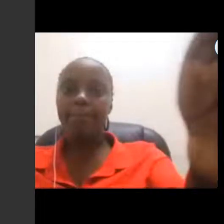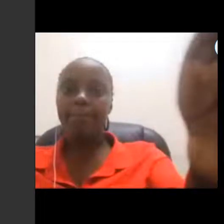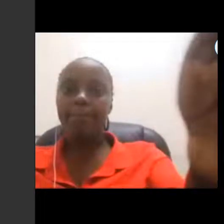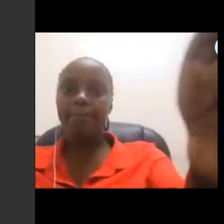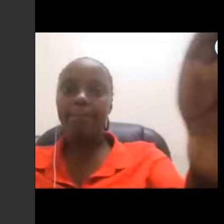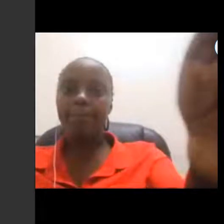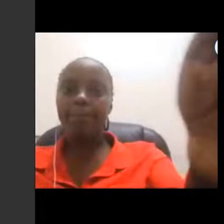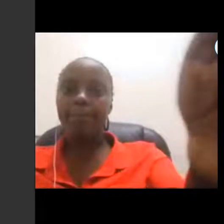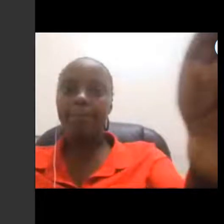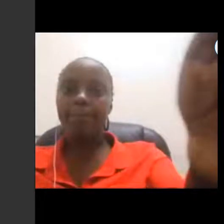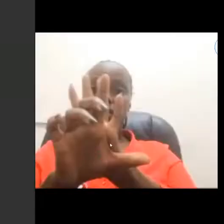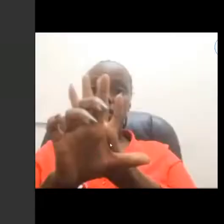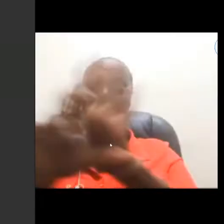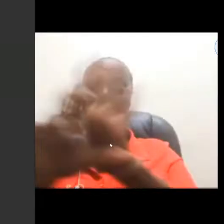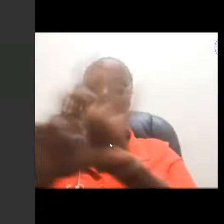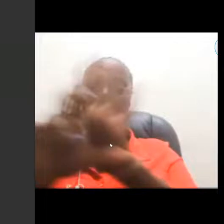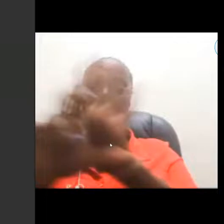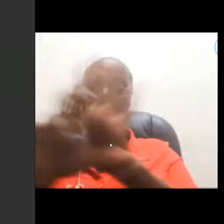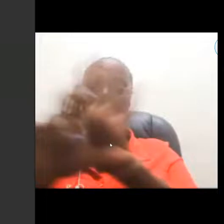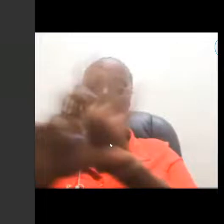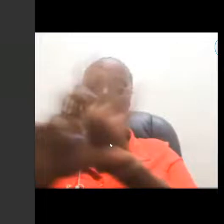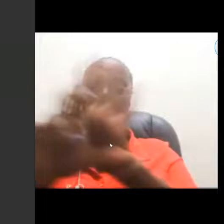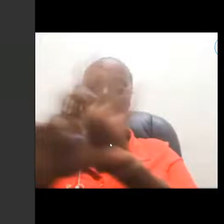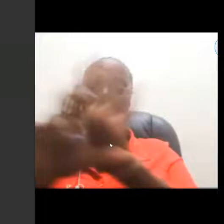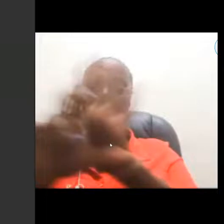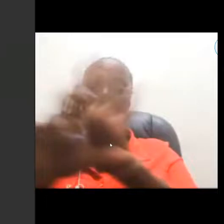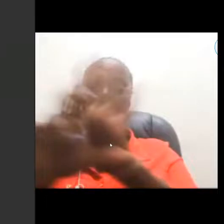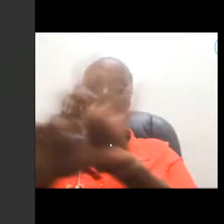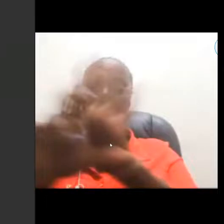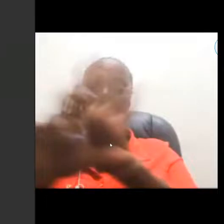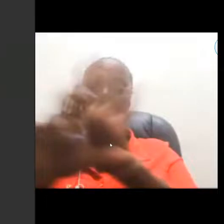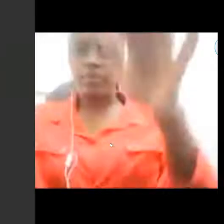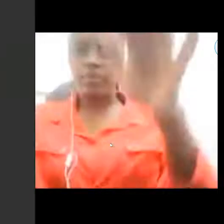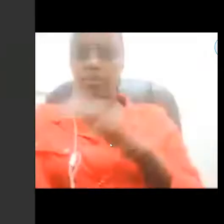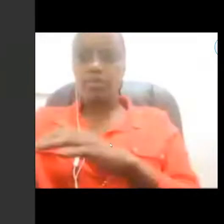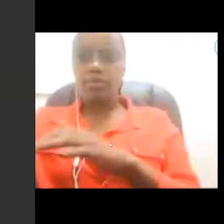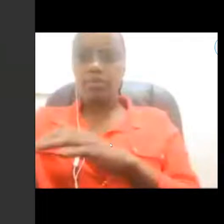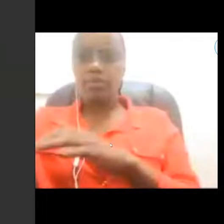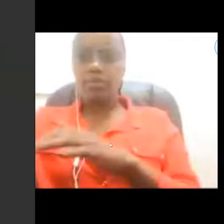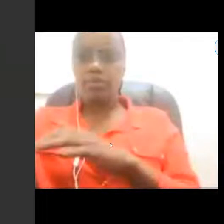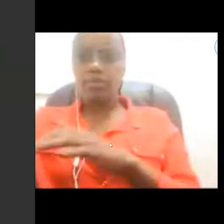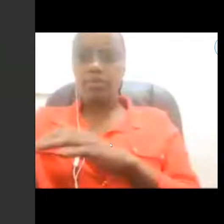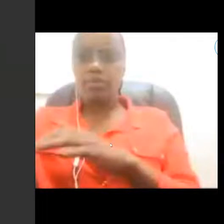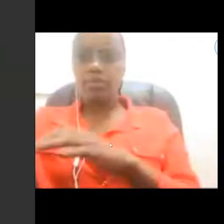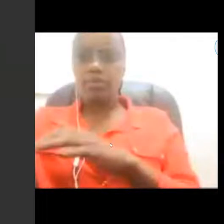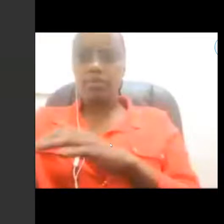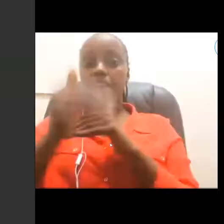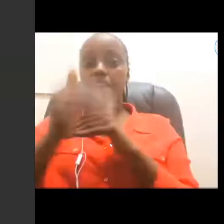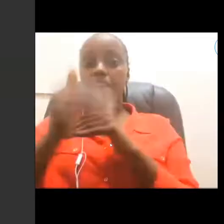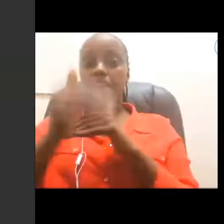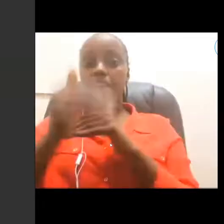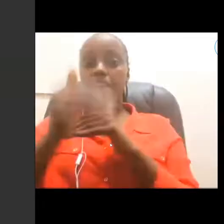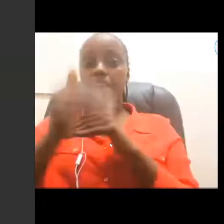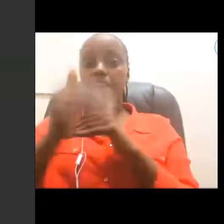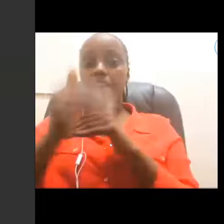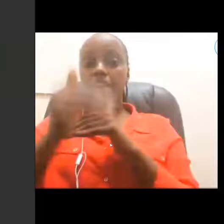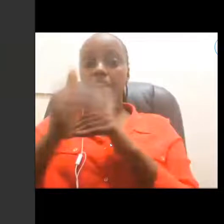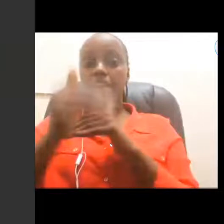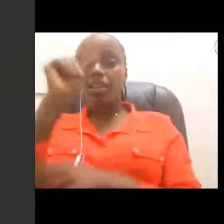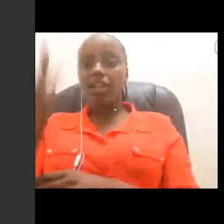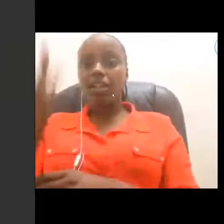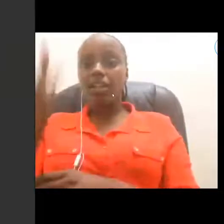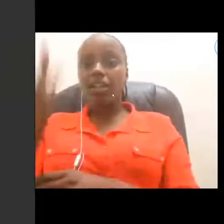aspects. That's the analysis. And then thereafter, we then also, as the CSO Forum within the region, then do a little bit